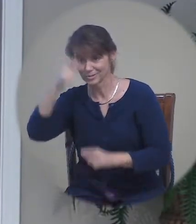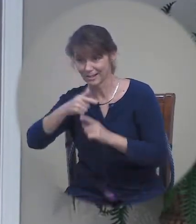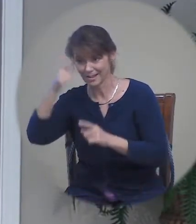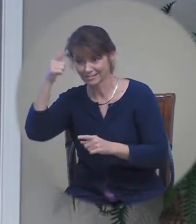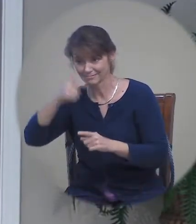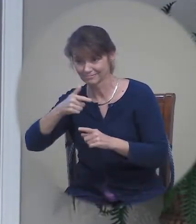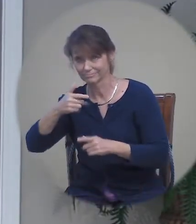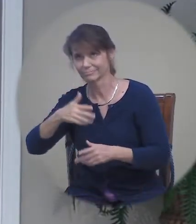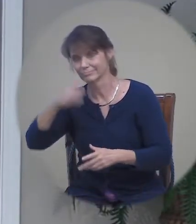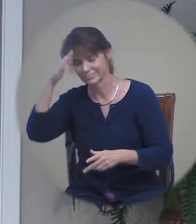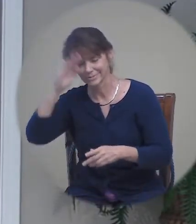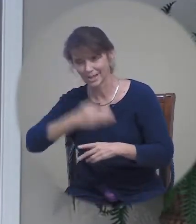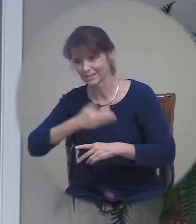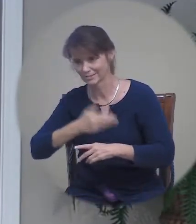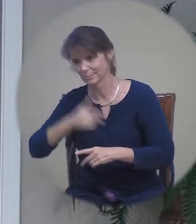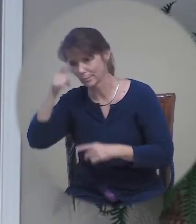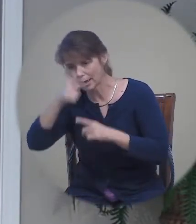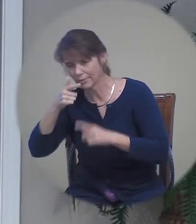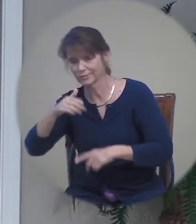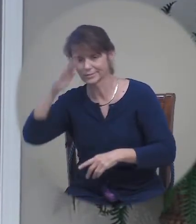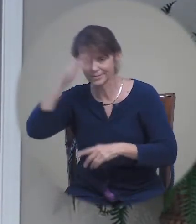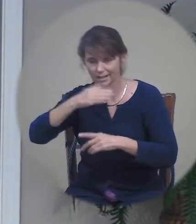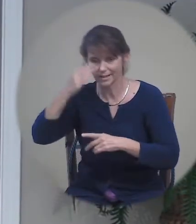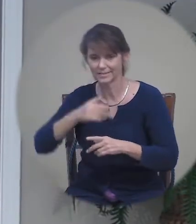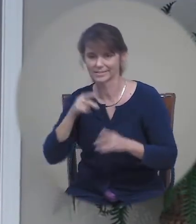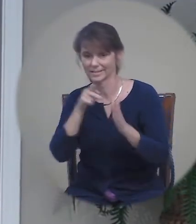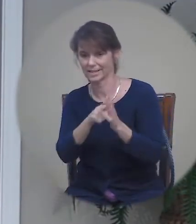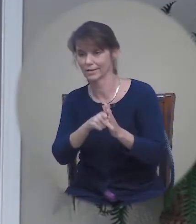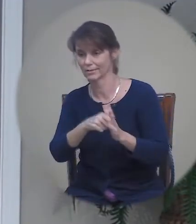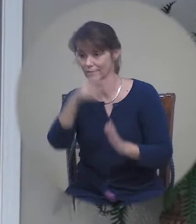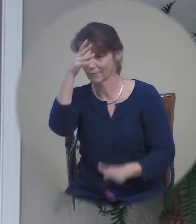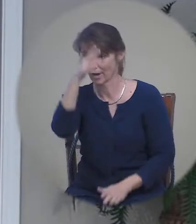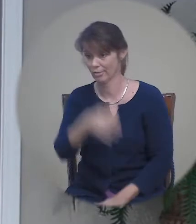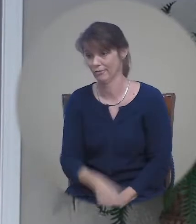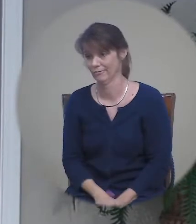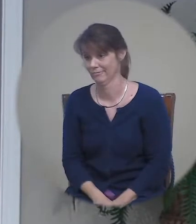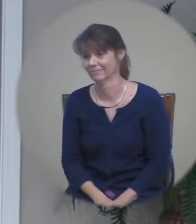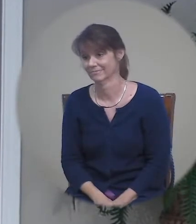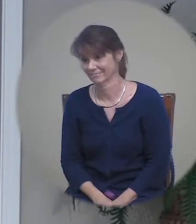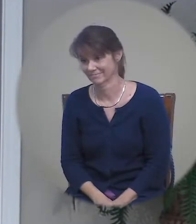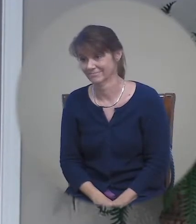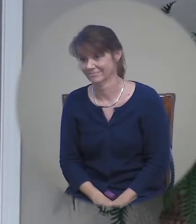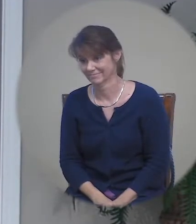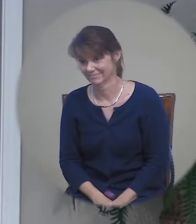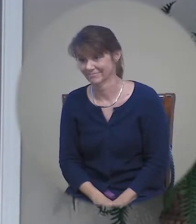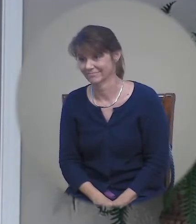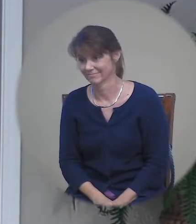down through this section before we look at chapter 20 about Hezekiah?